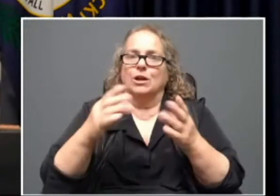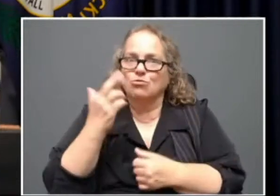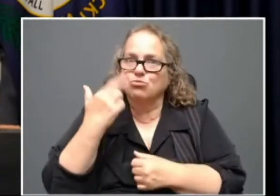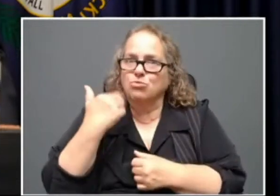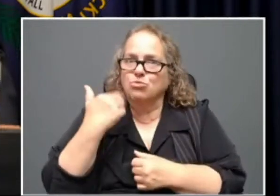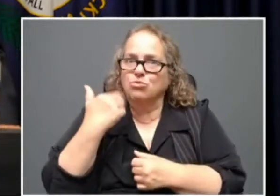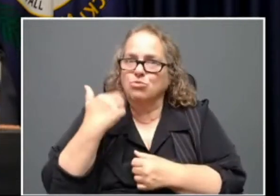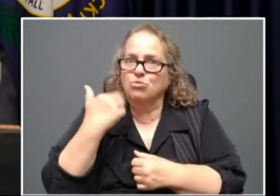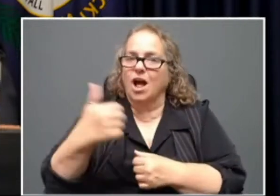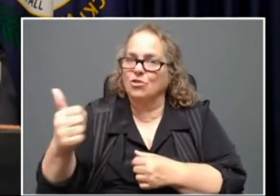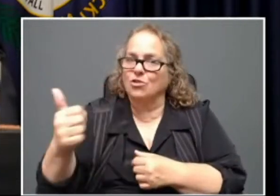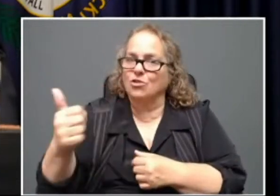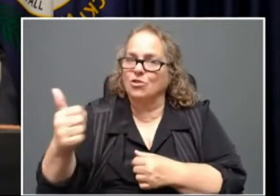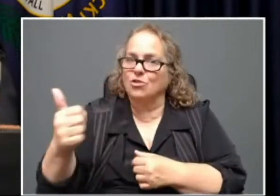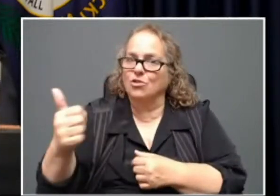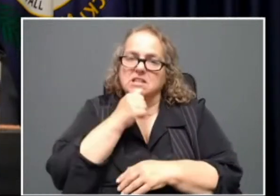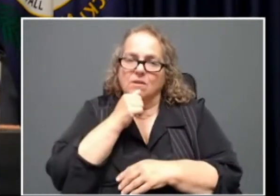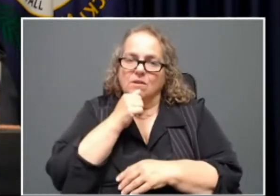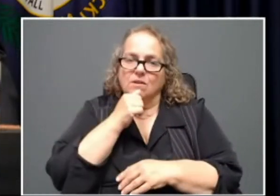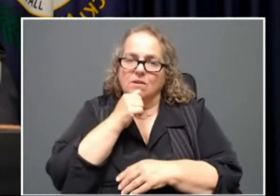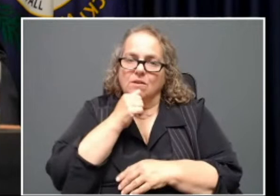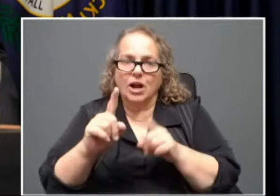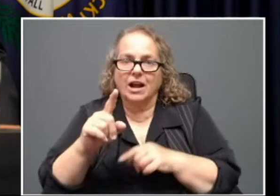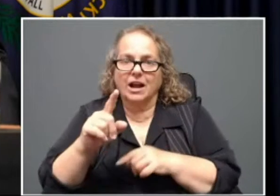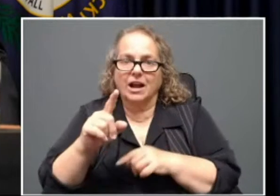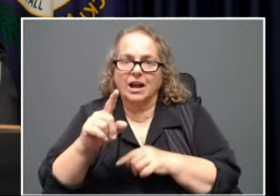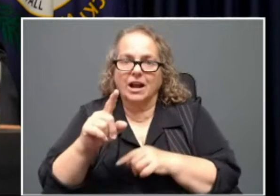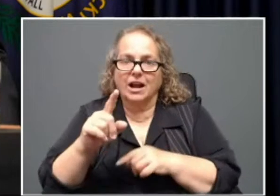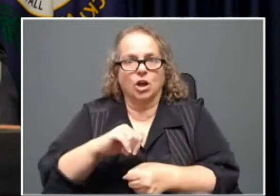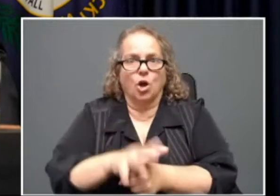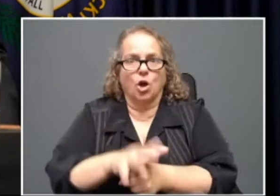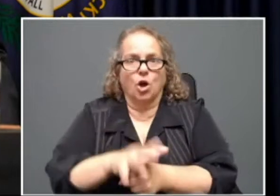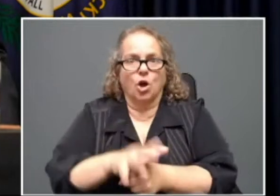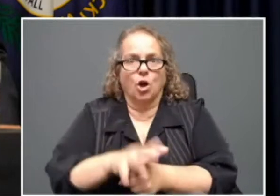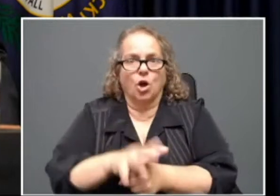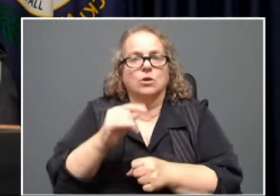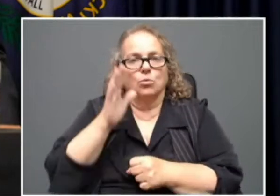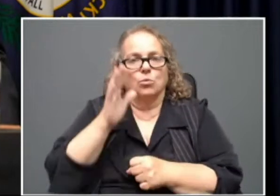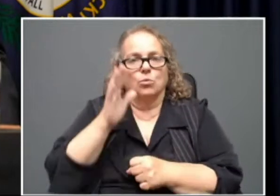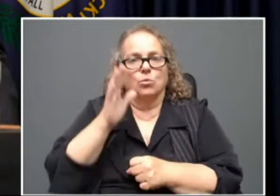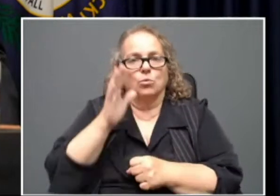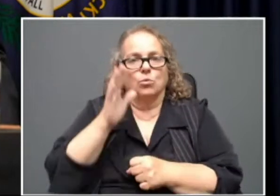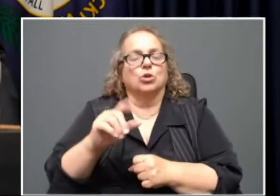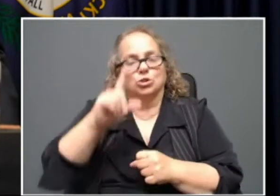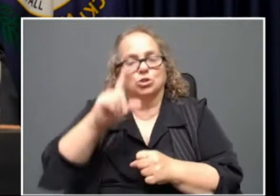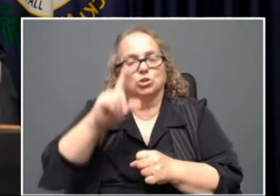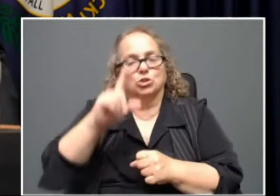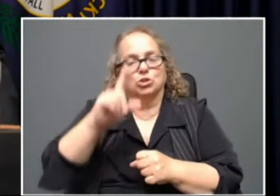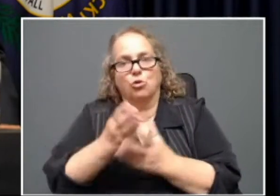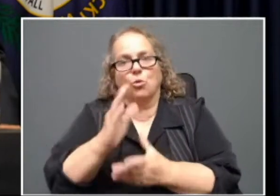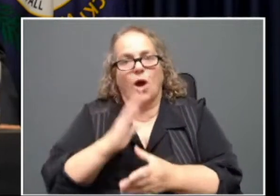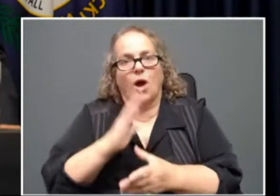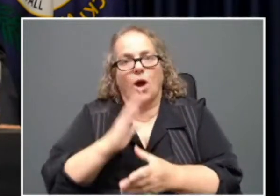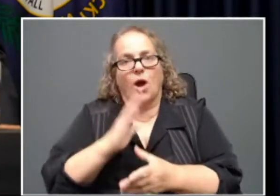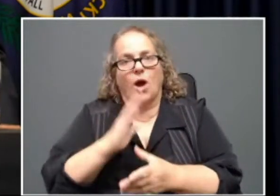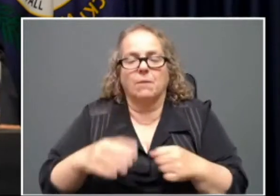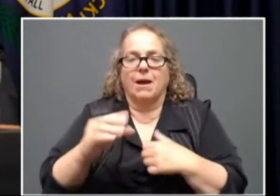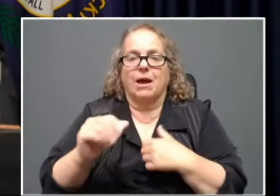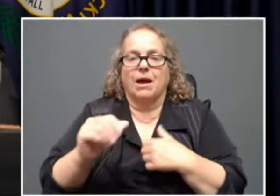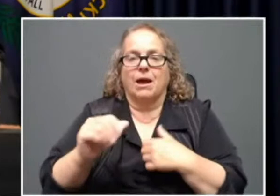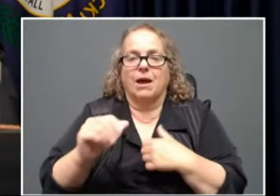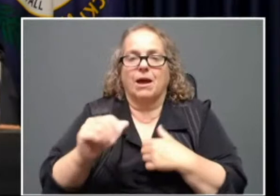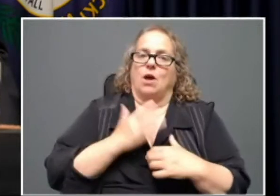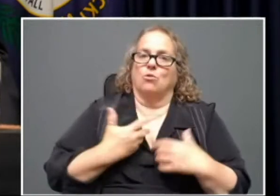that have suffered during this pandemic. It would put a shock through our system, and it could threaten the way that our recovery is going.